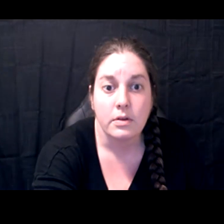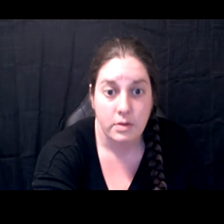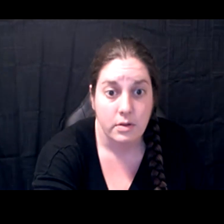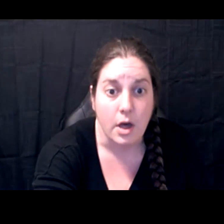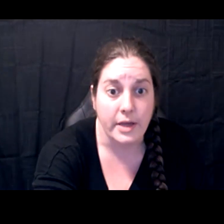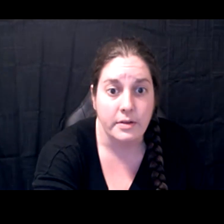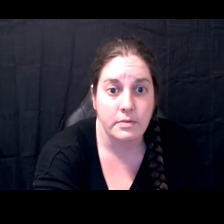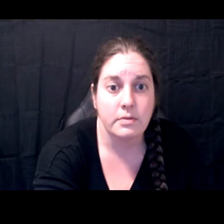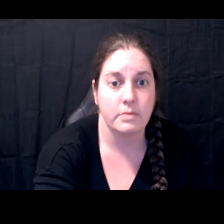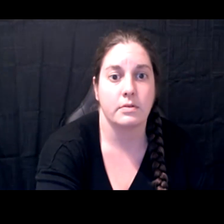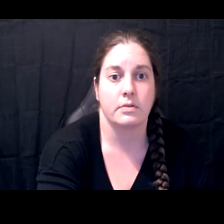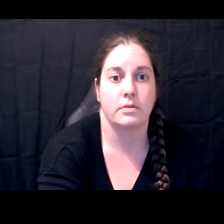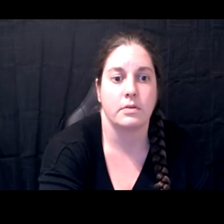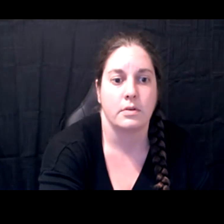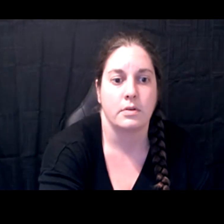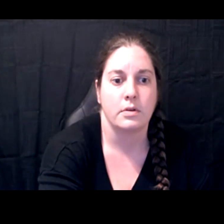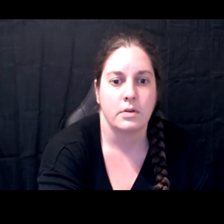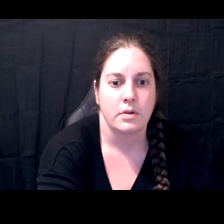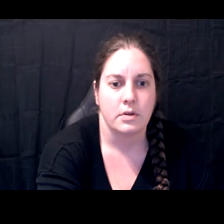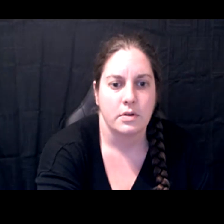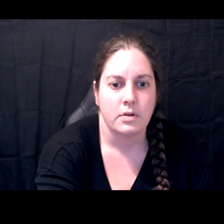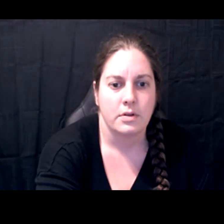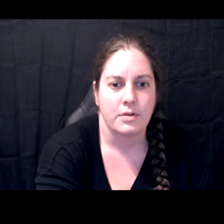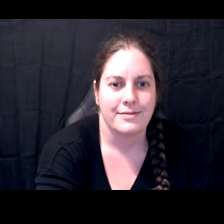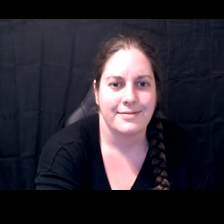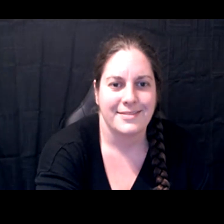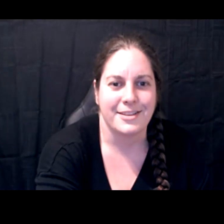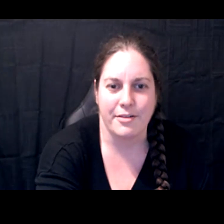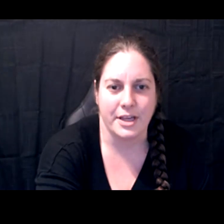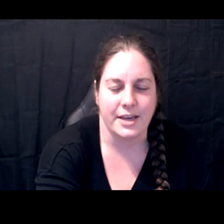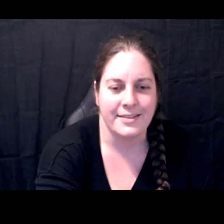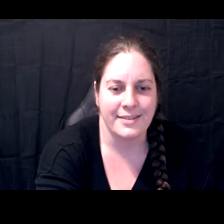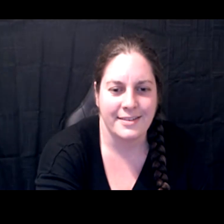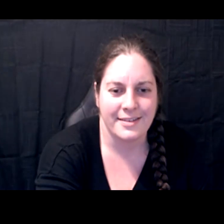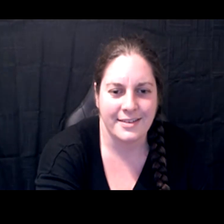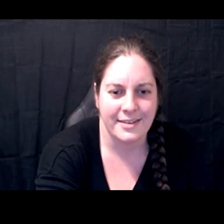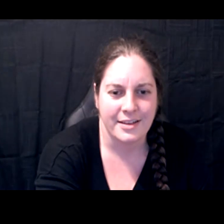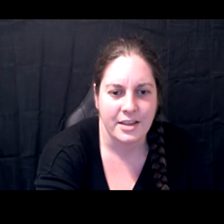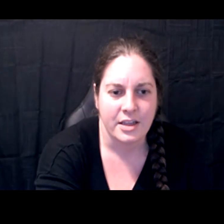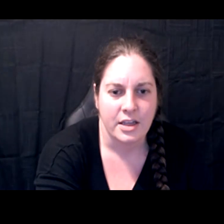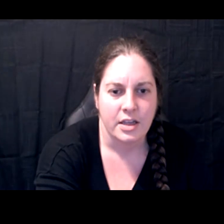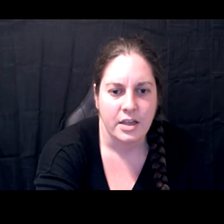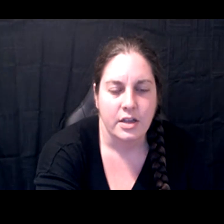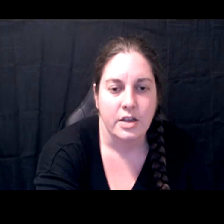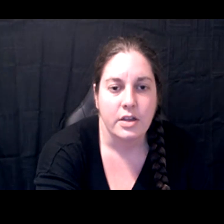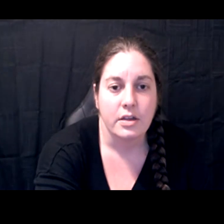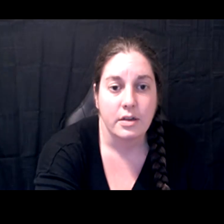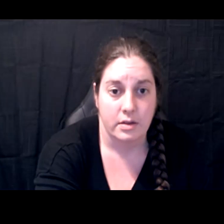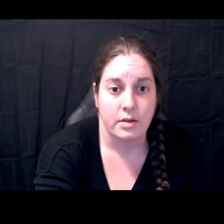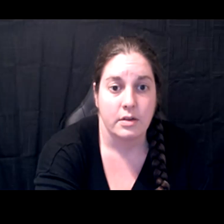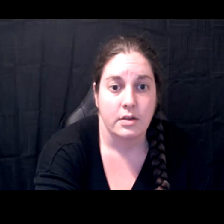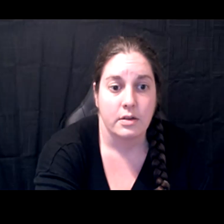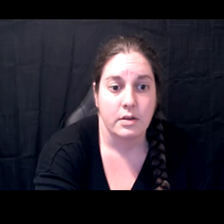you, feel free to do what you need to do. Lovely. I do I